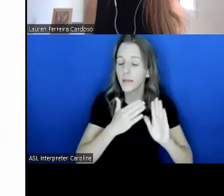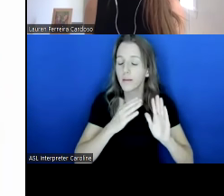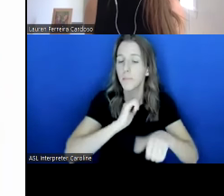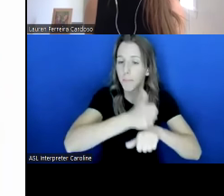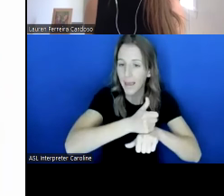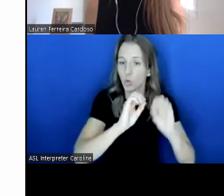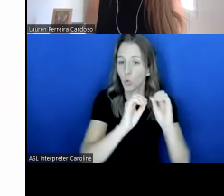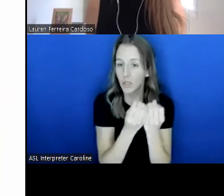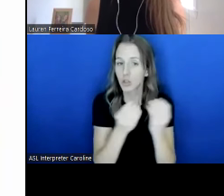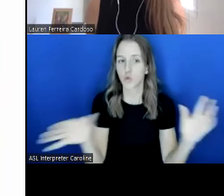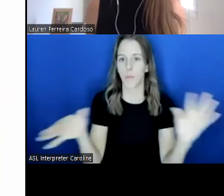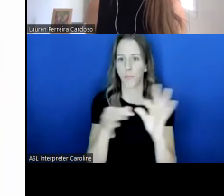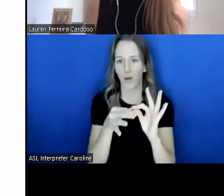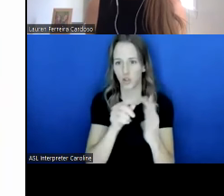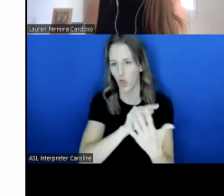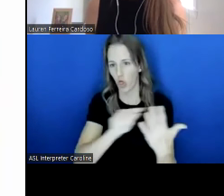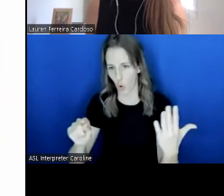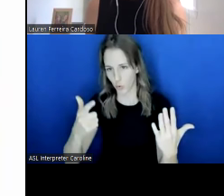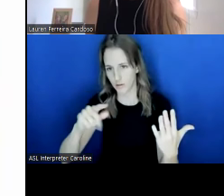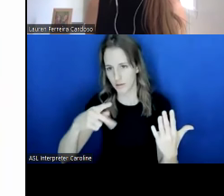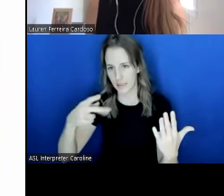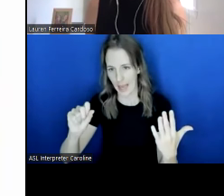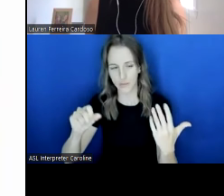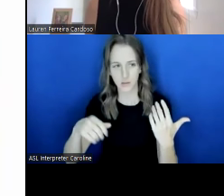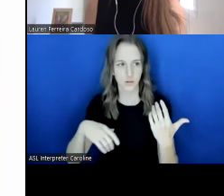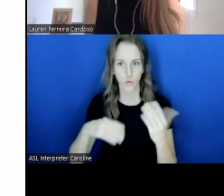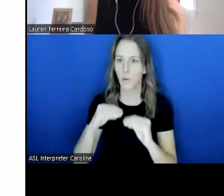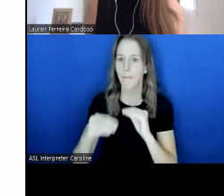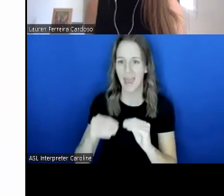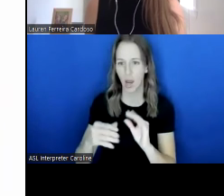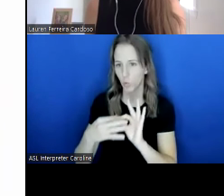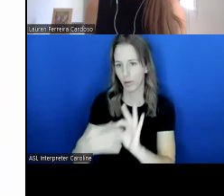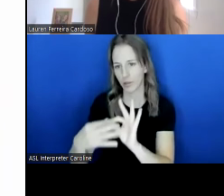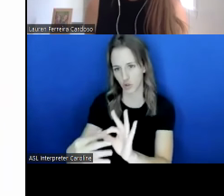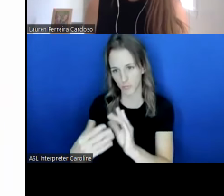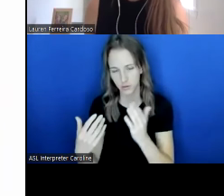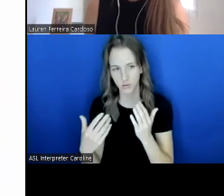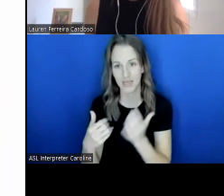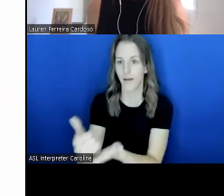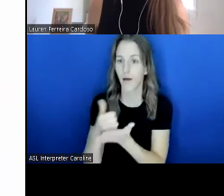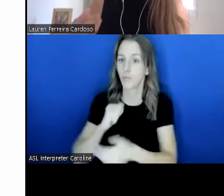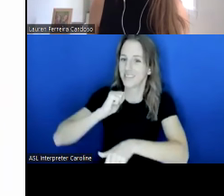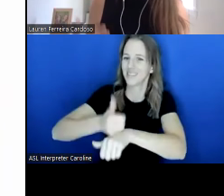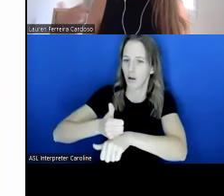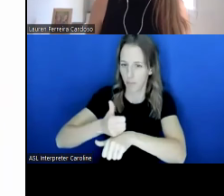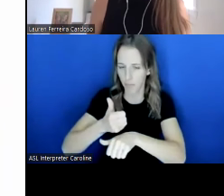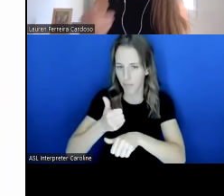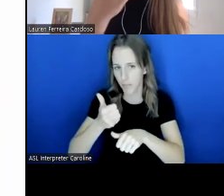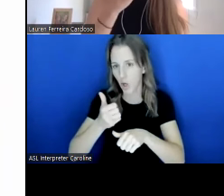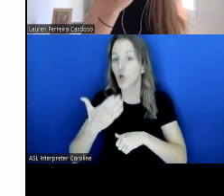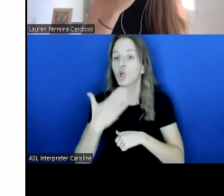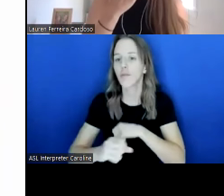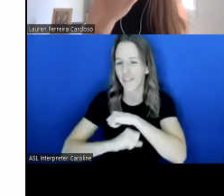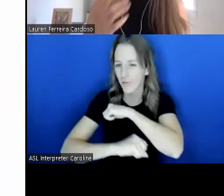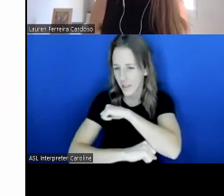gaps, repair some of those relationships, and I think have set us up for a good sort of foundation moving